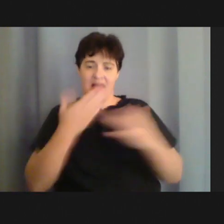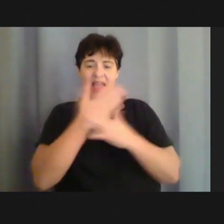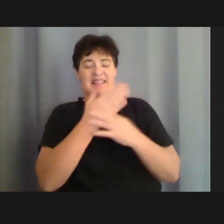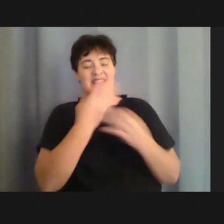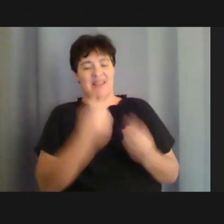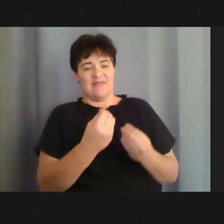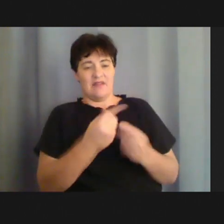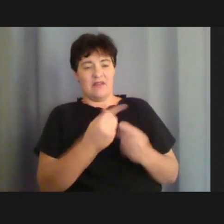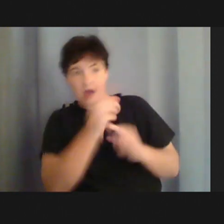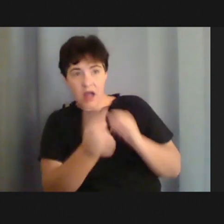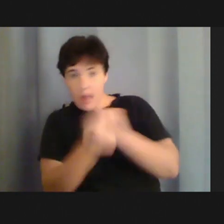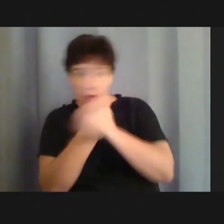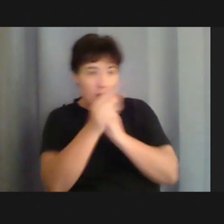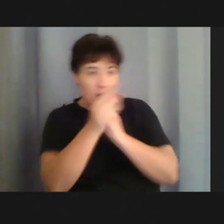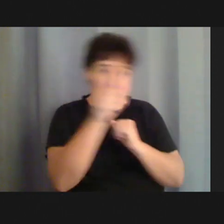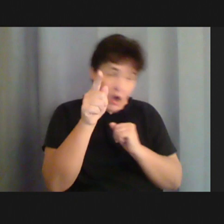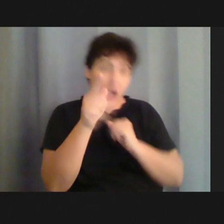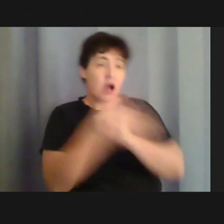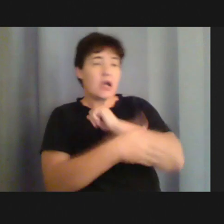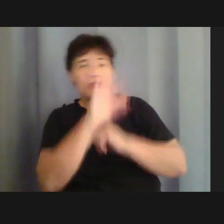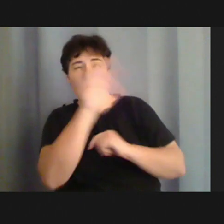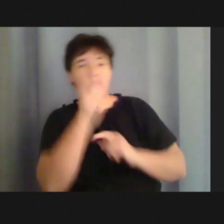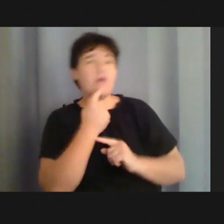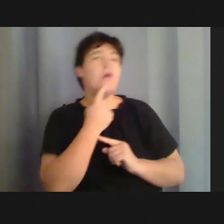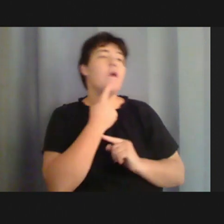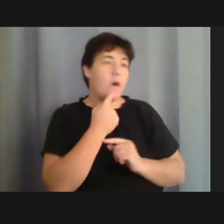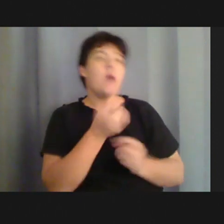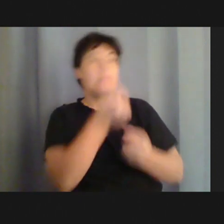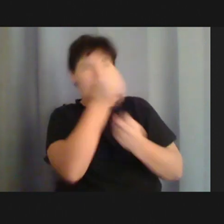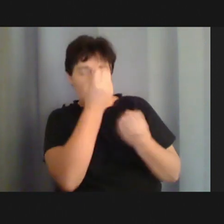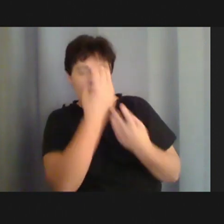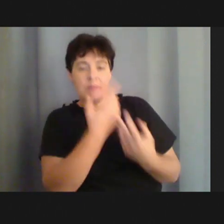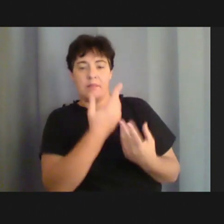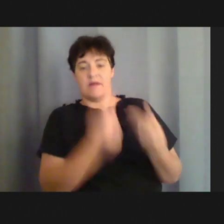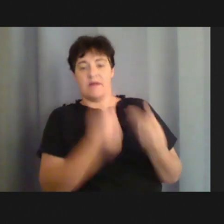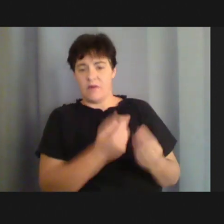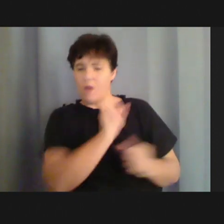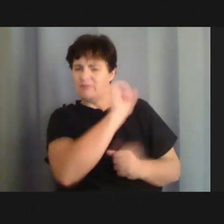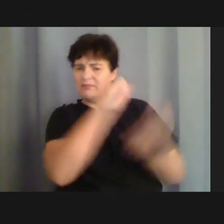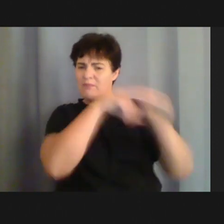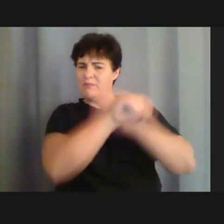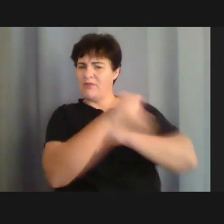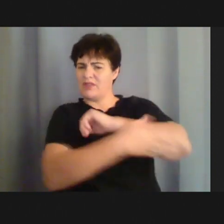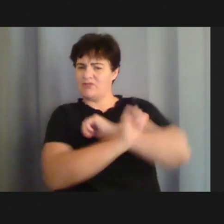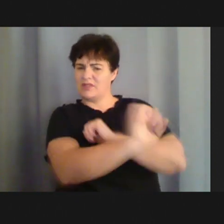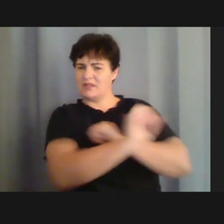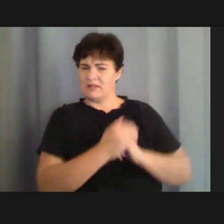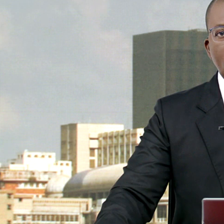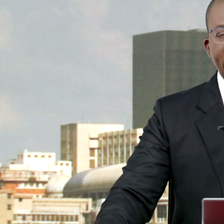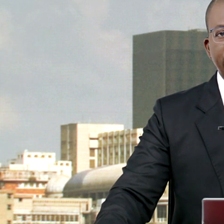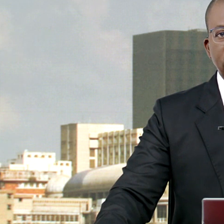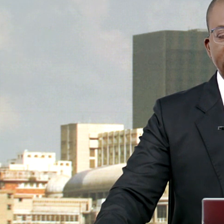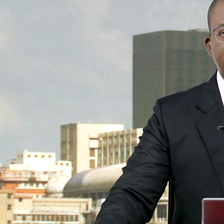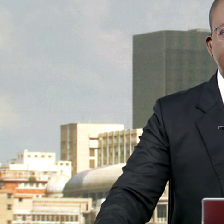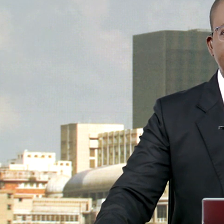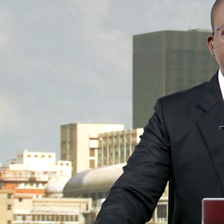that's happening in the country of their birth. Now take us through what would be